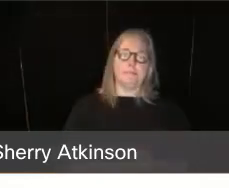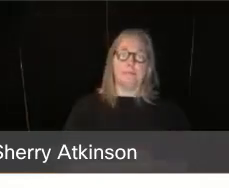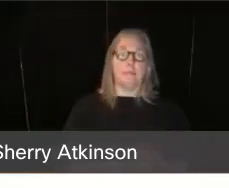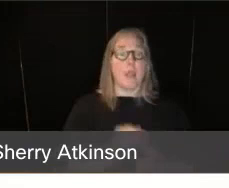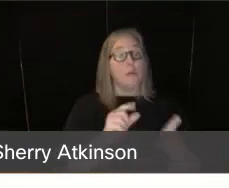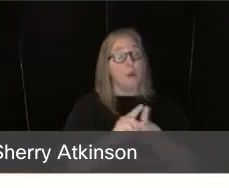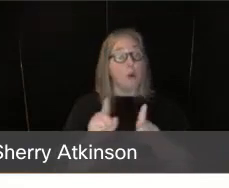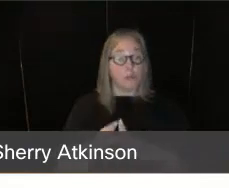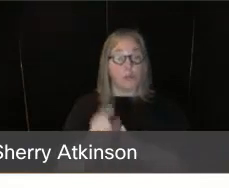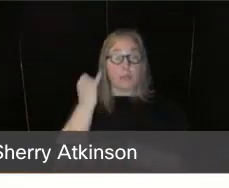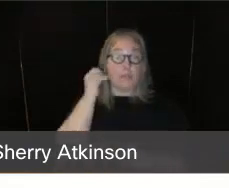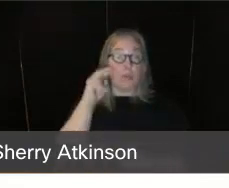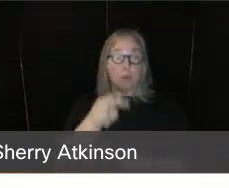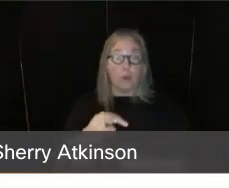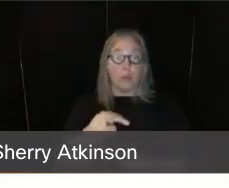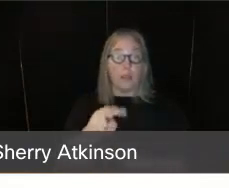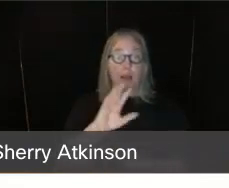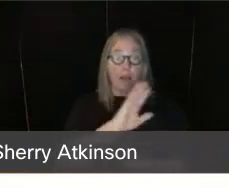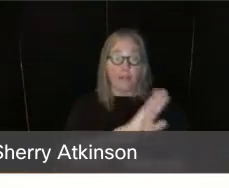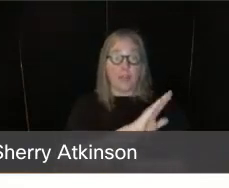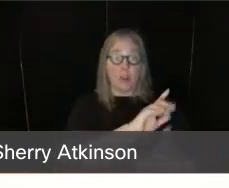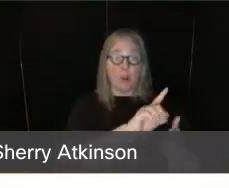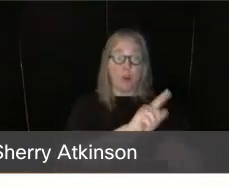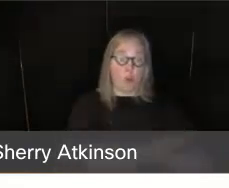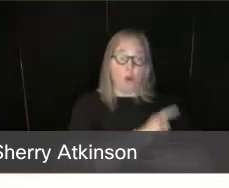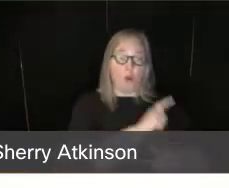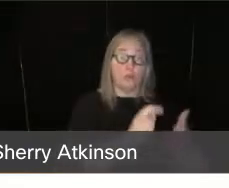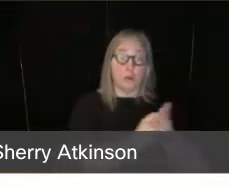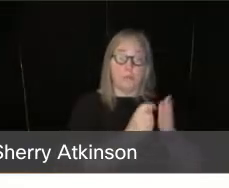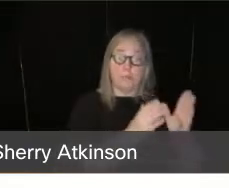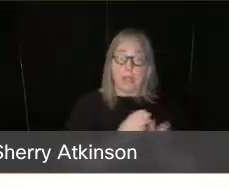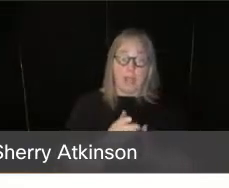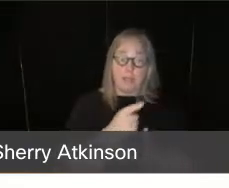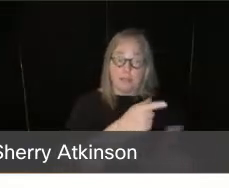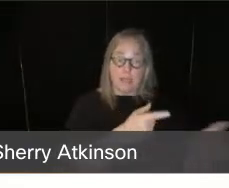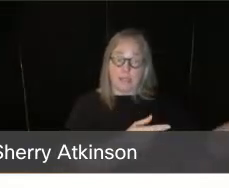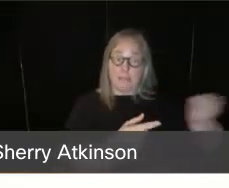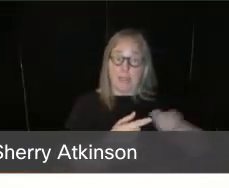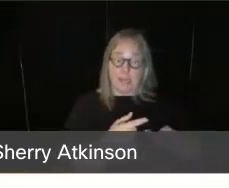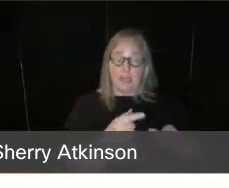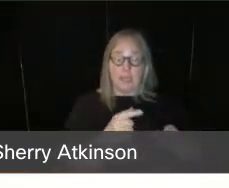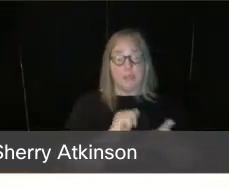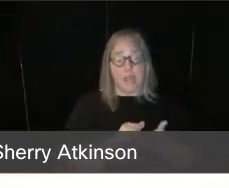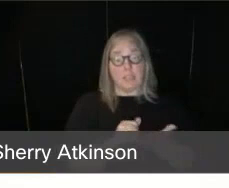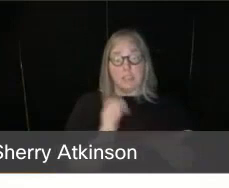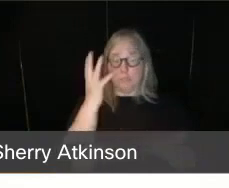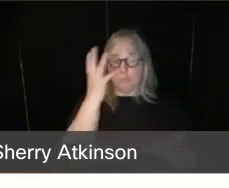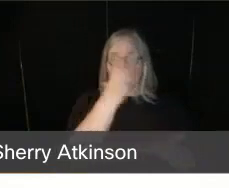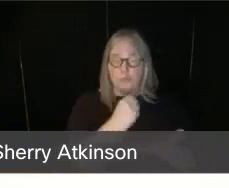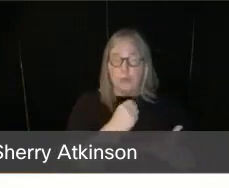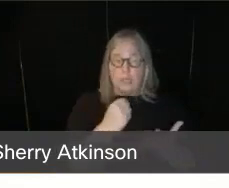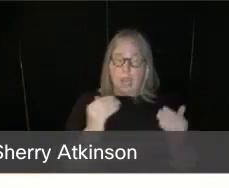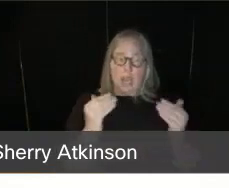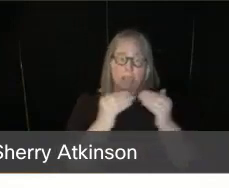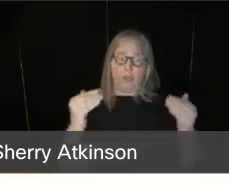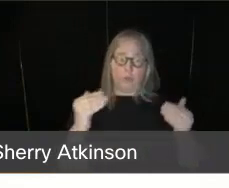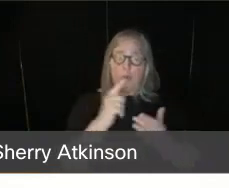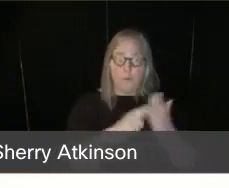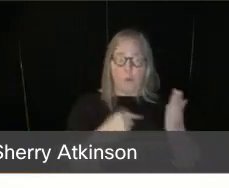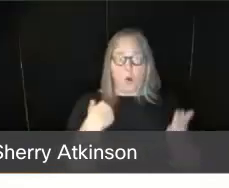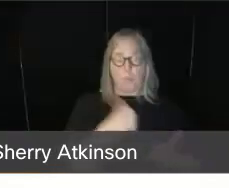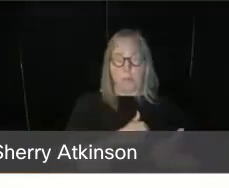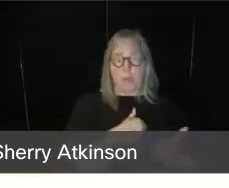if we look at their long-term plan that they submitted, it's pretty identical to what we